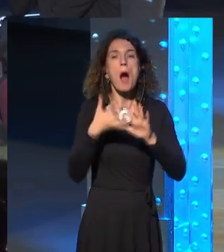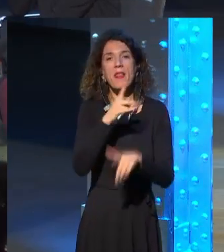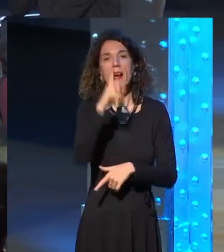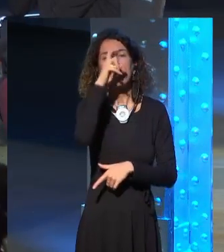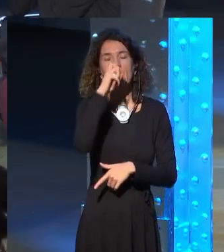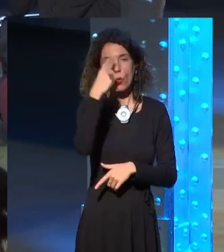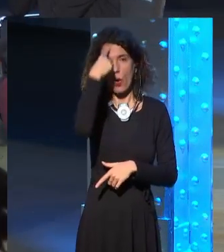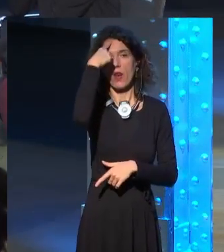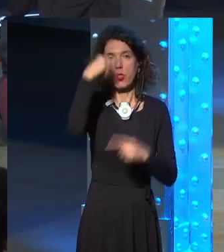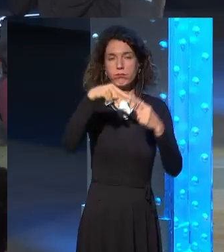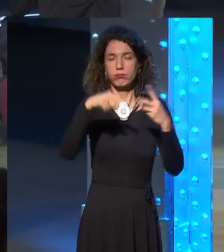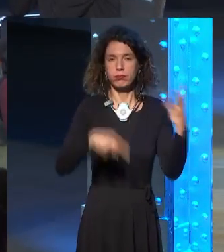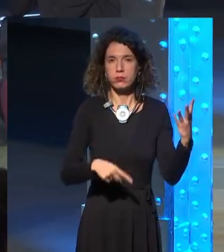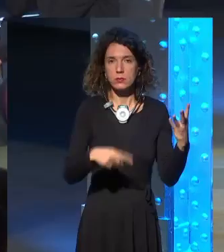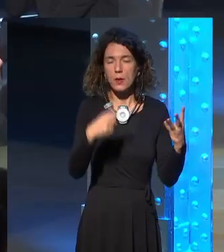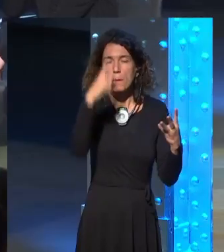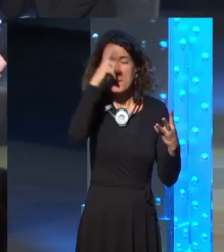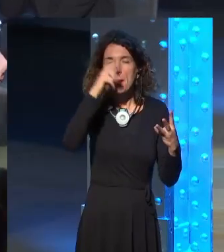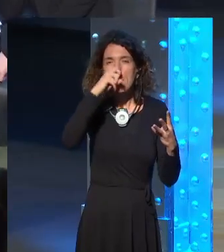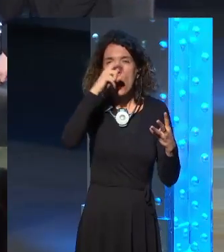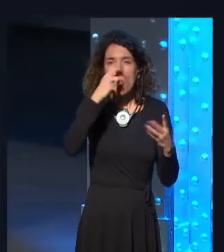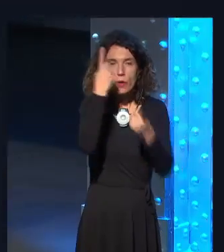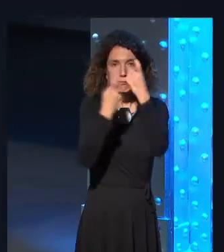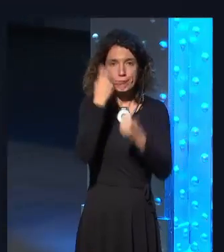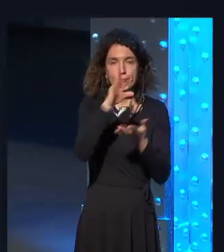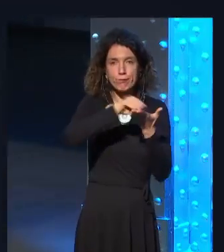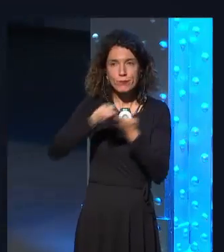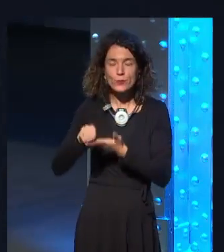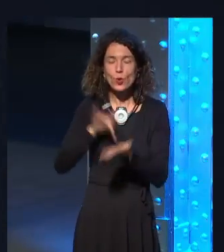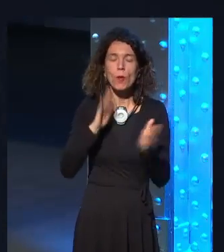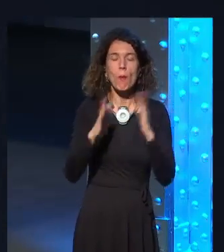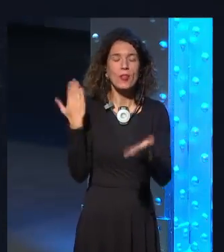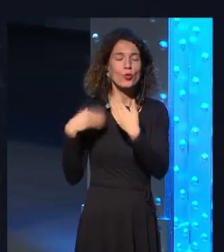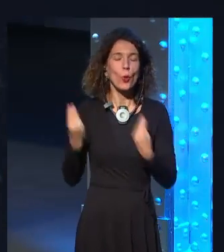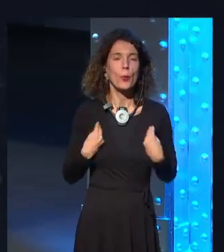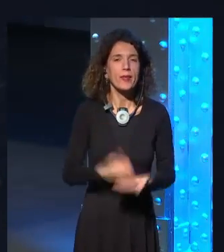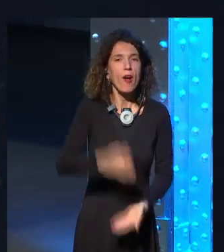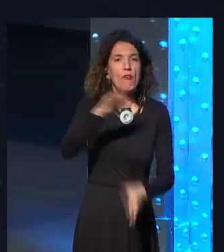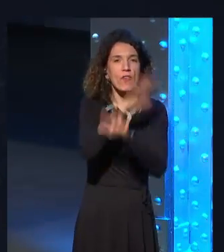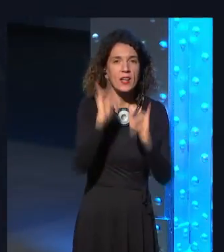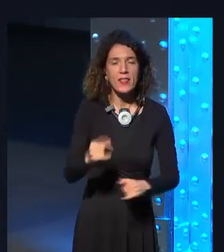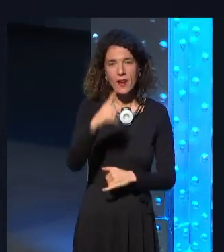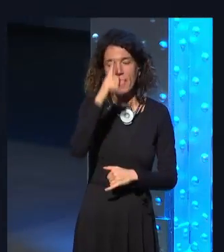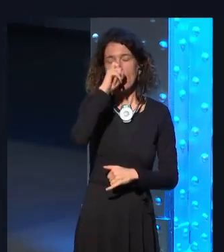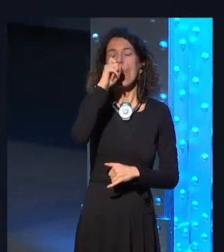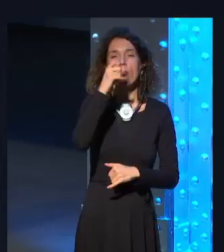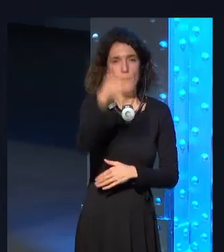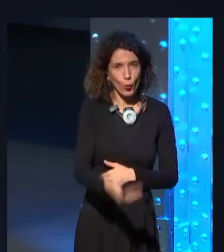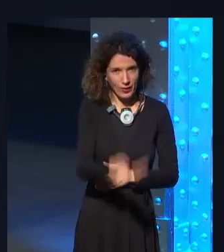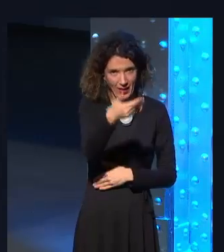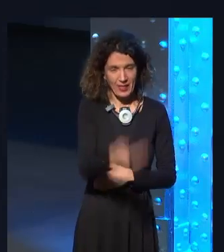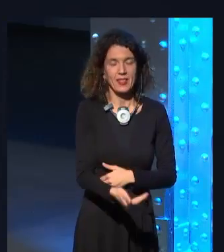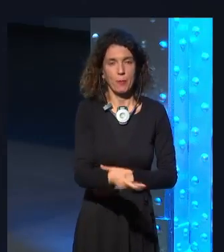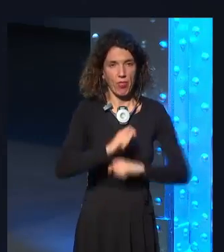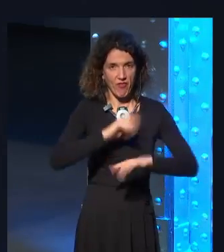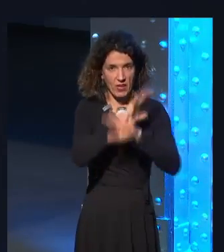opportunity. And you have highlighted the memories and identifying in our memory these moments in time when we were happy, how